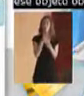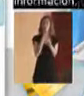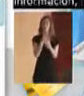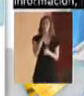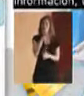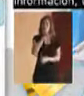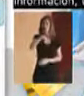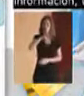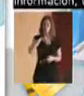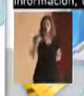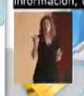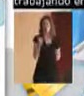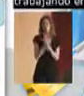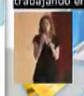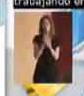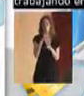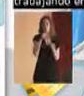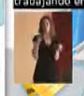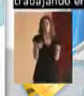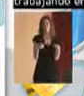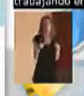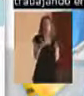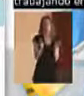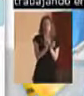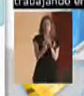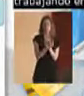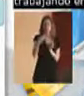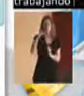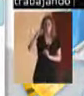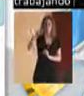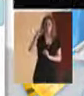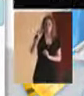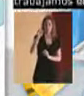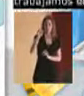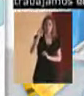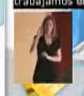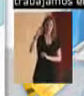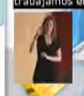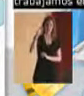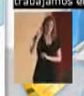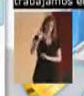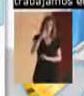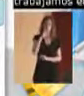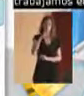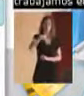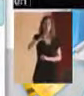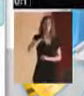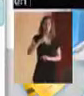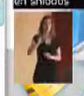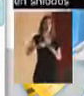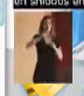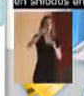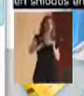get a battery of samples. We work in narrowband. We